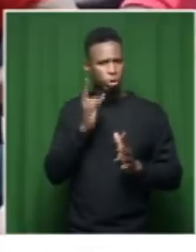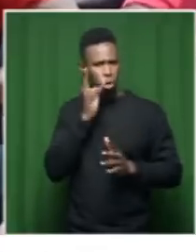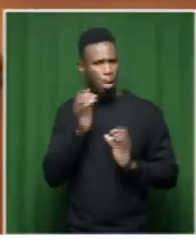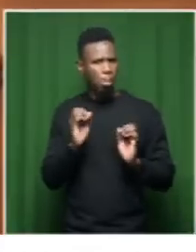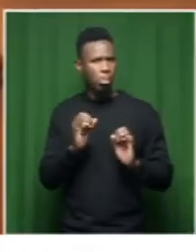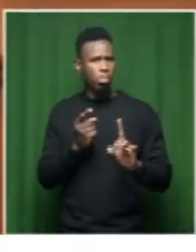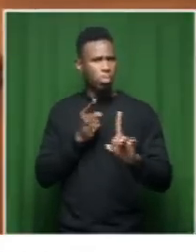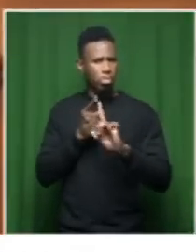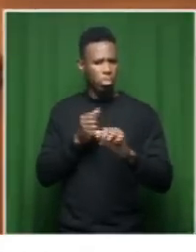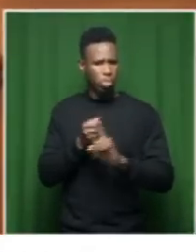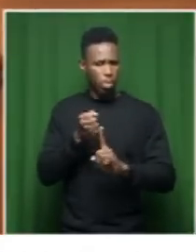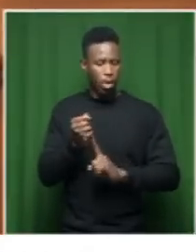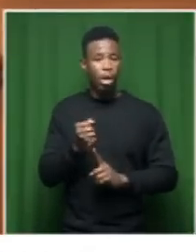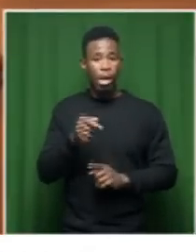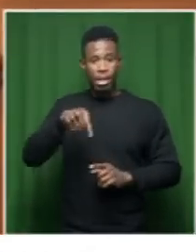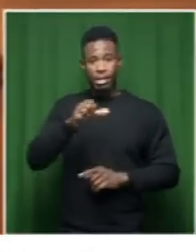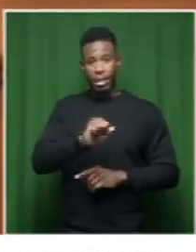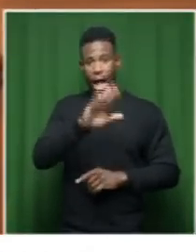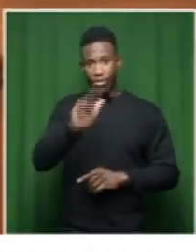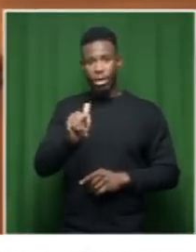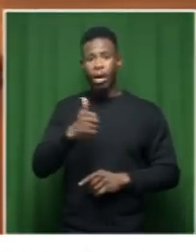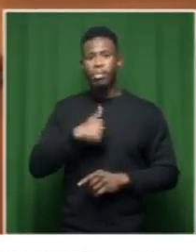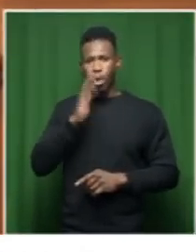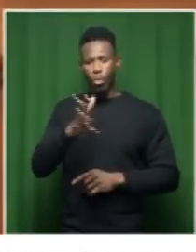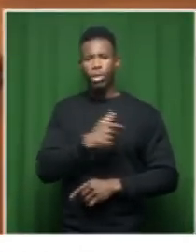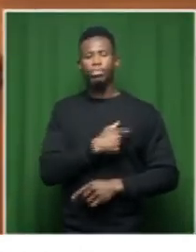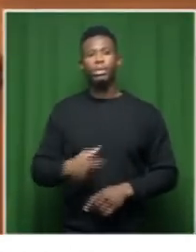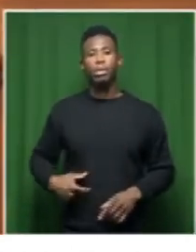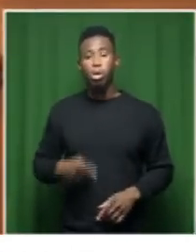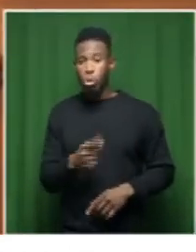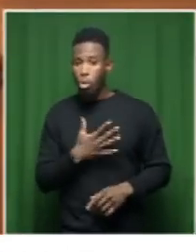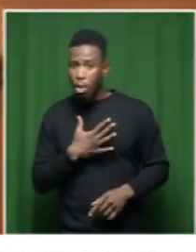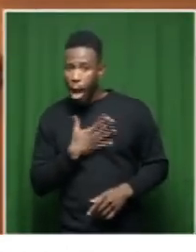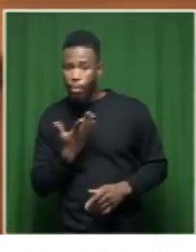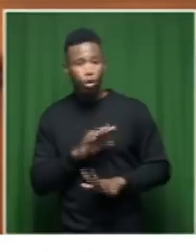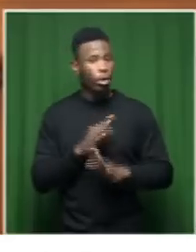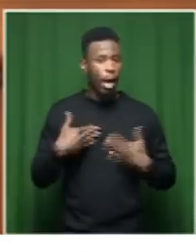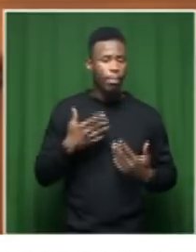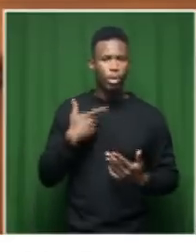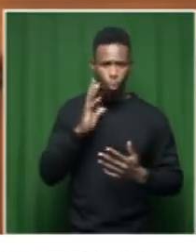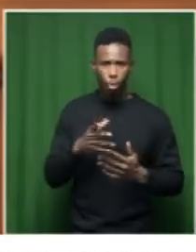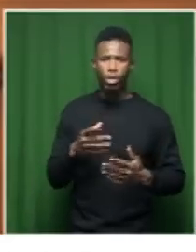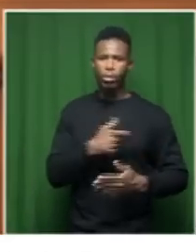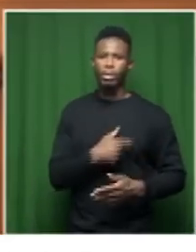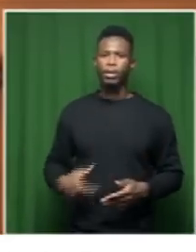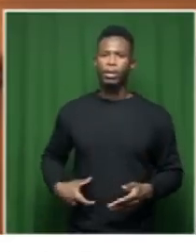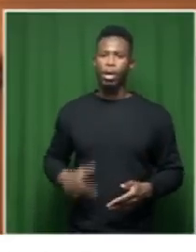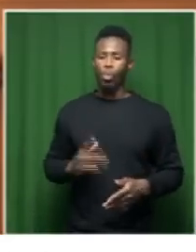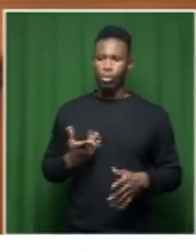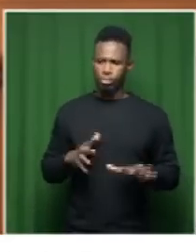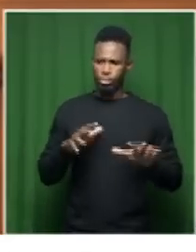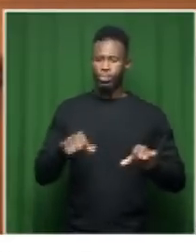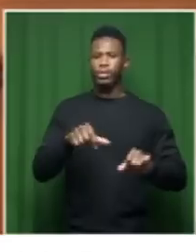his ambitions. I'm going to be president of this country, whether you like it or not. Yes. And I'll preside over the affairs of this